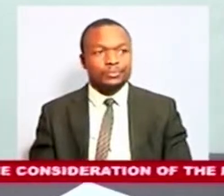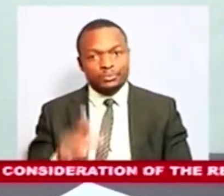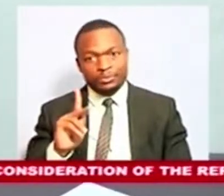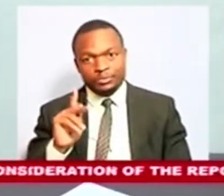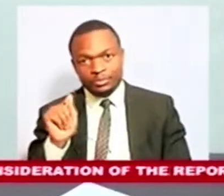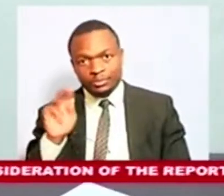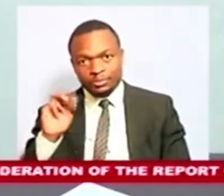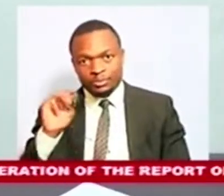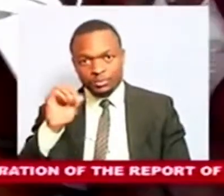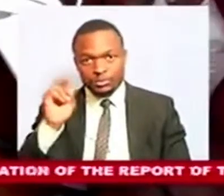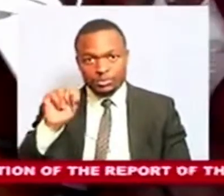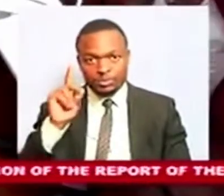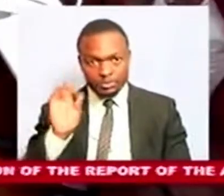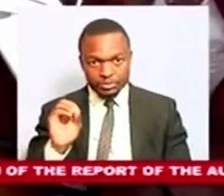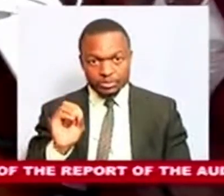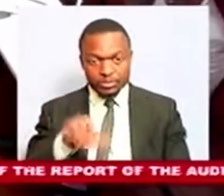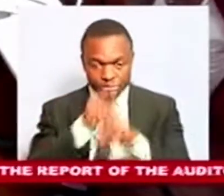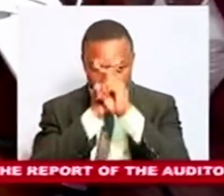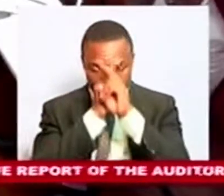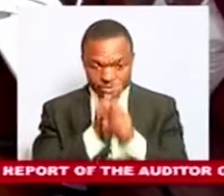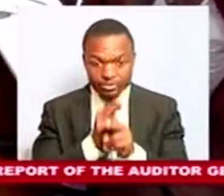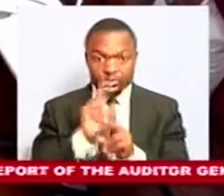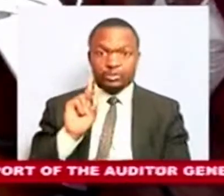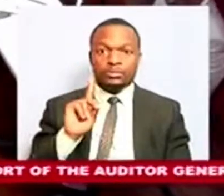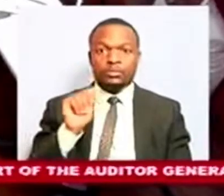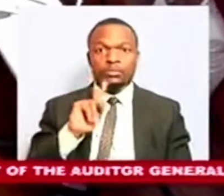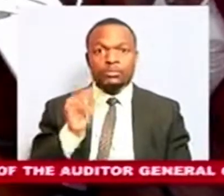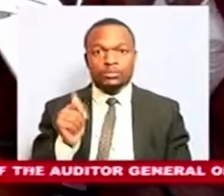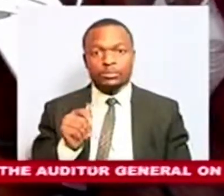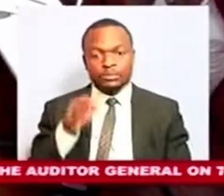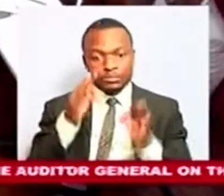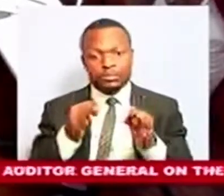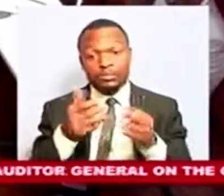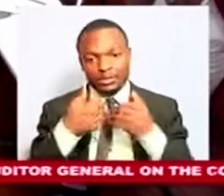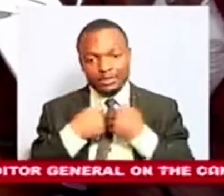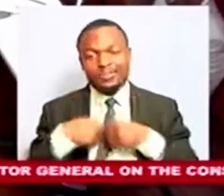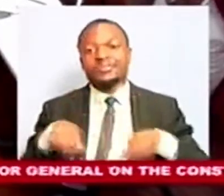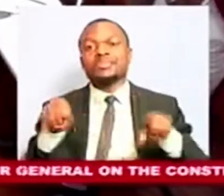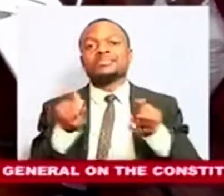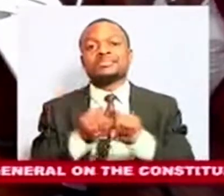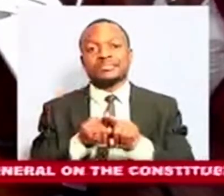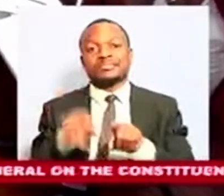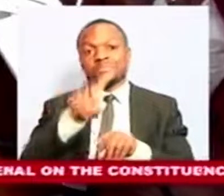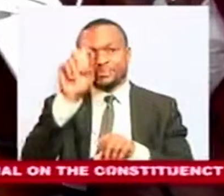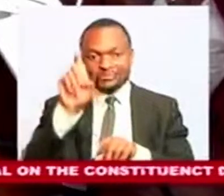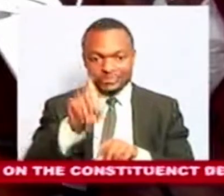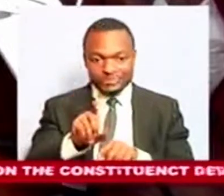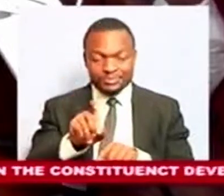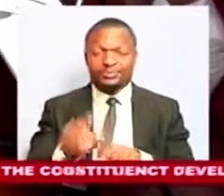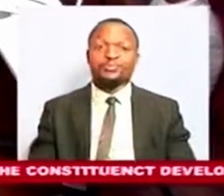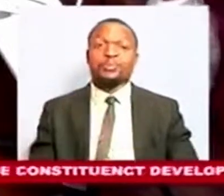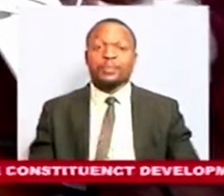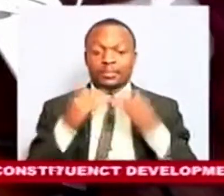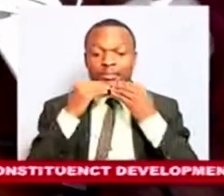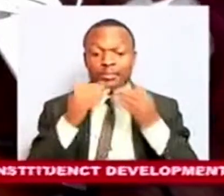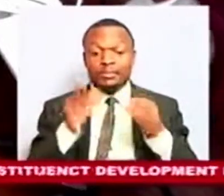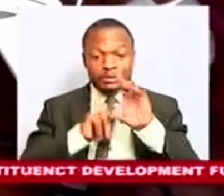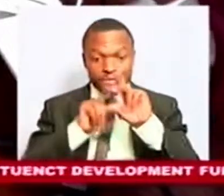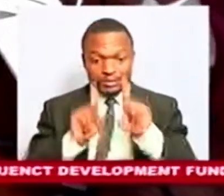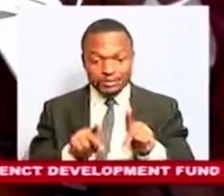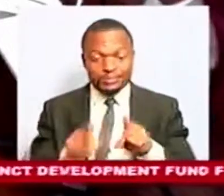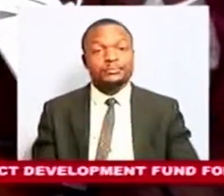Kamondo, then we come to Honorable Daka, if they'll be of the similar nature. Thank you, Honorable